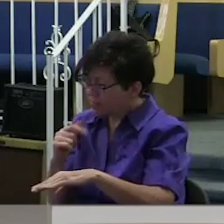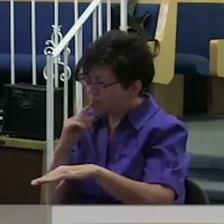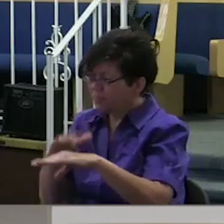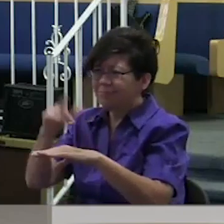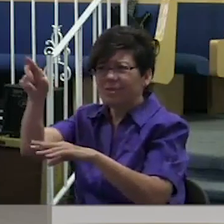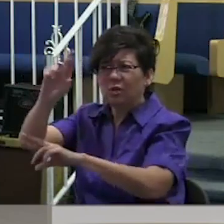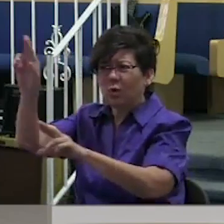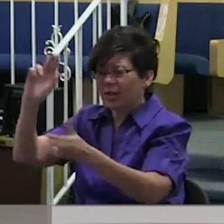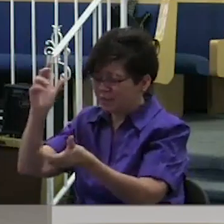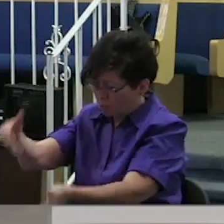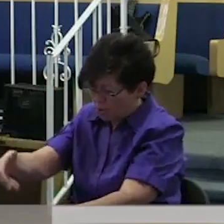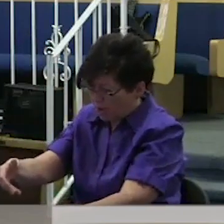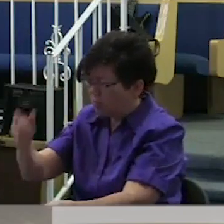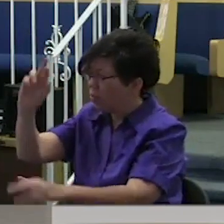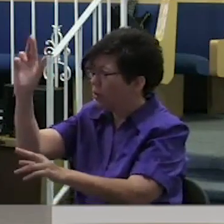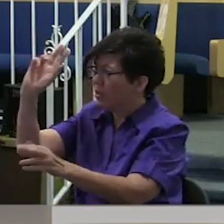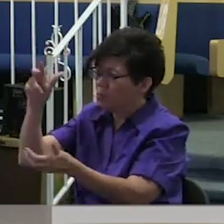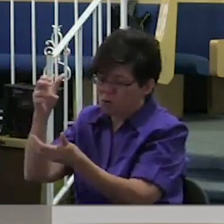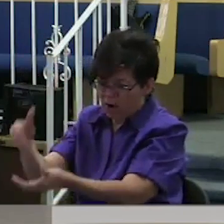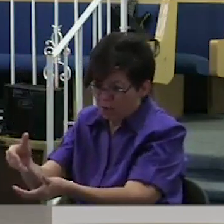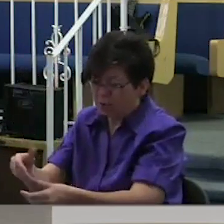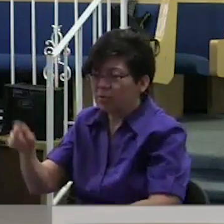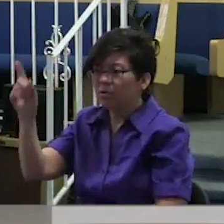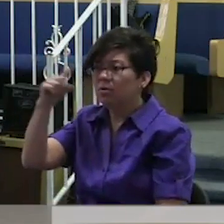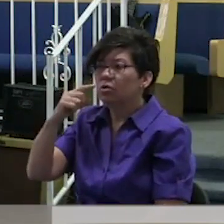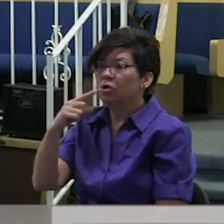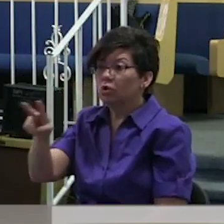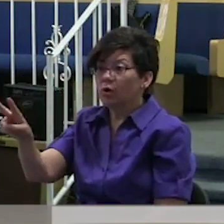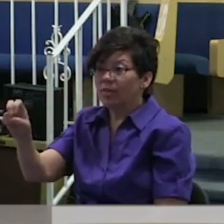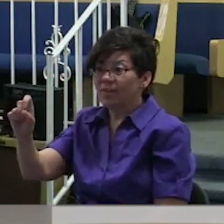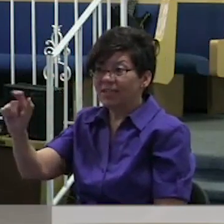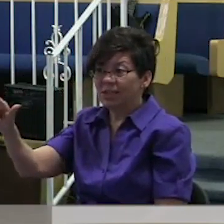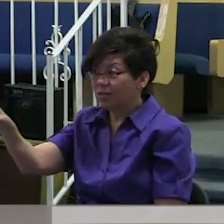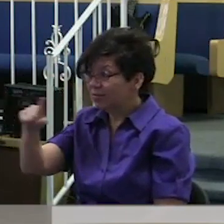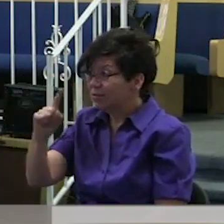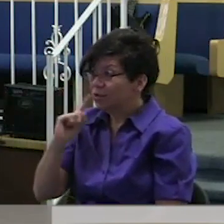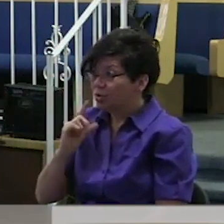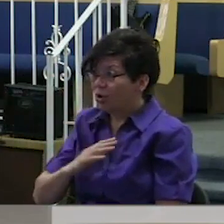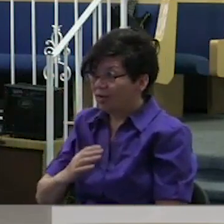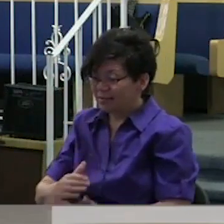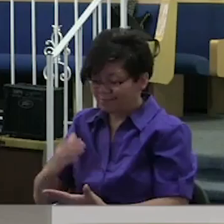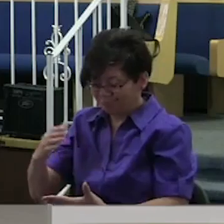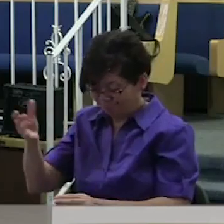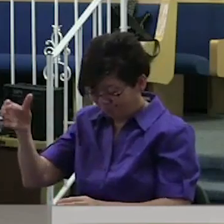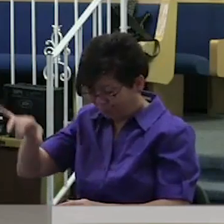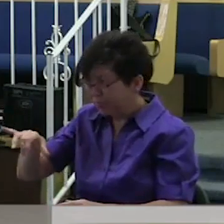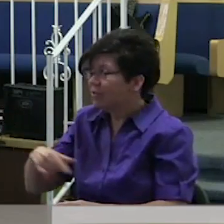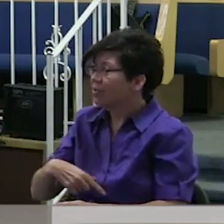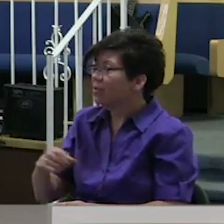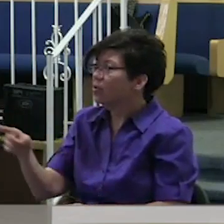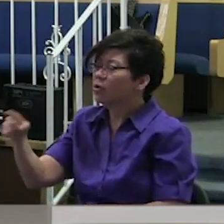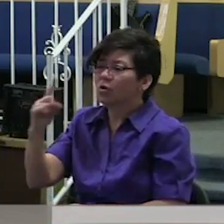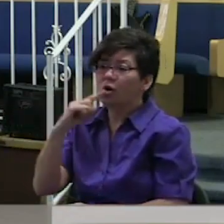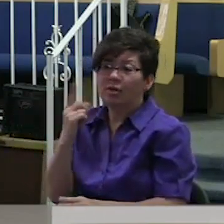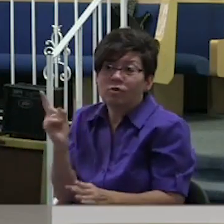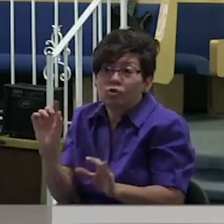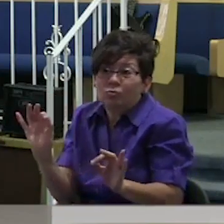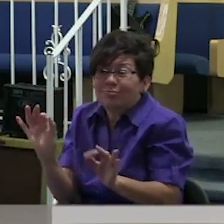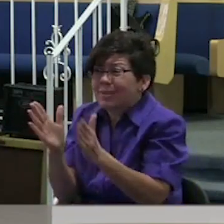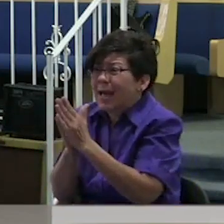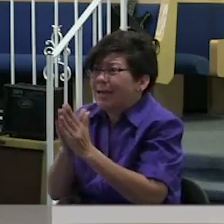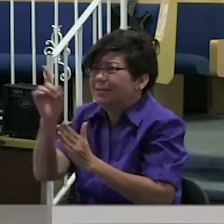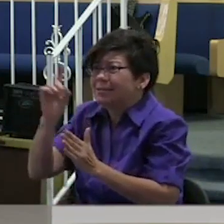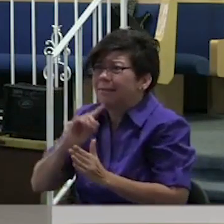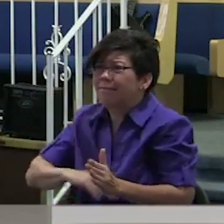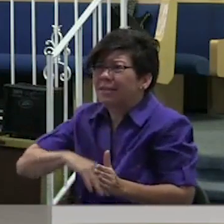it out. He's pouring it out. You're the vessel. You're the container. All you got to do is ask him to